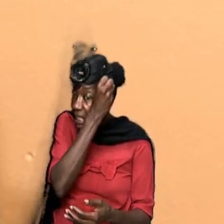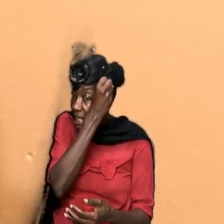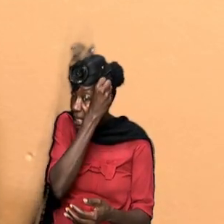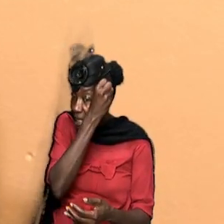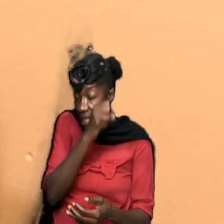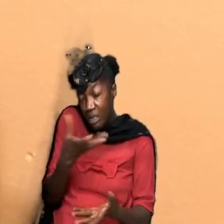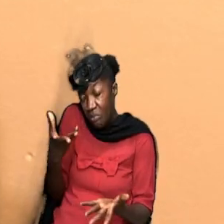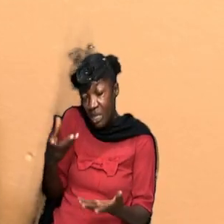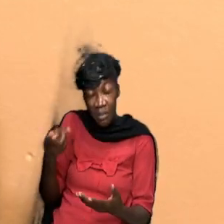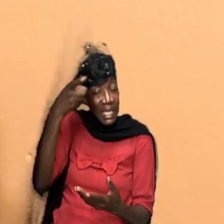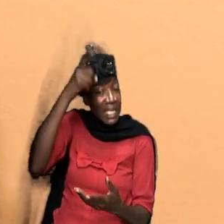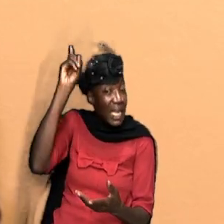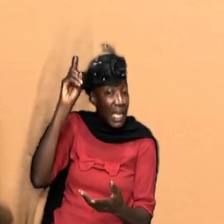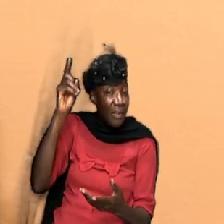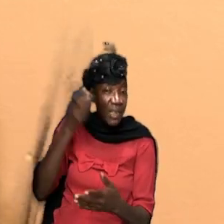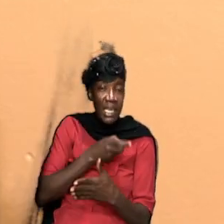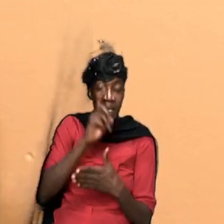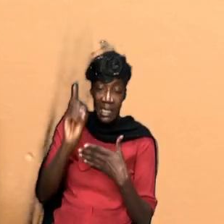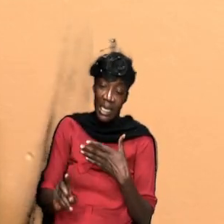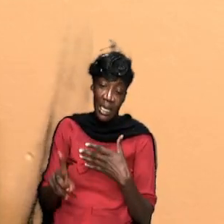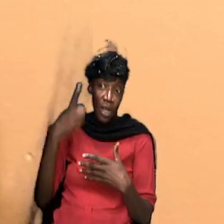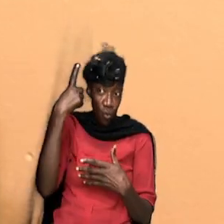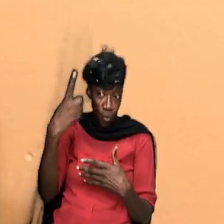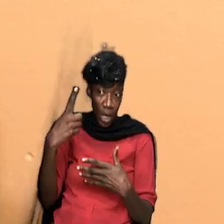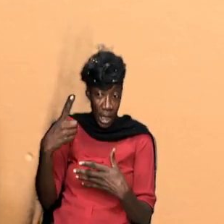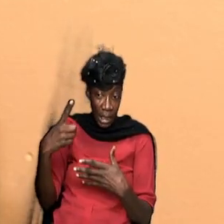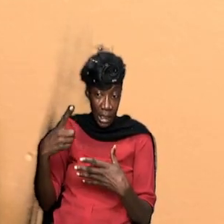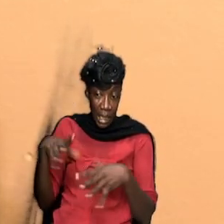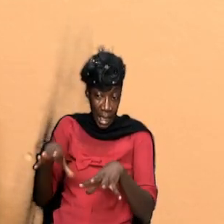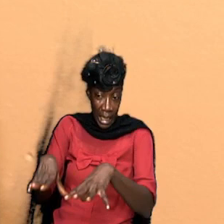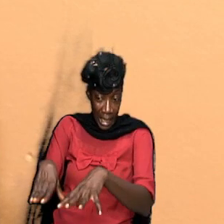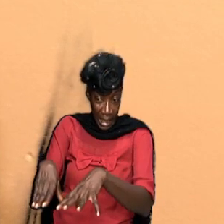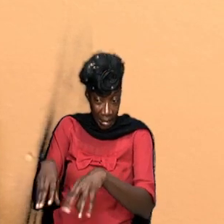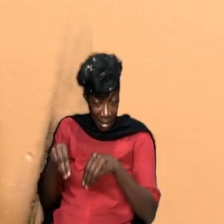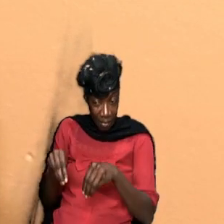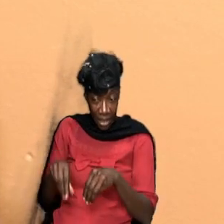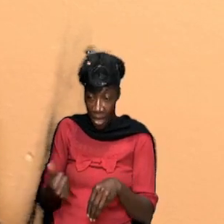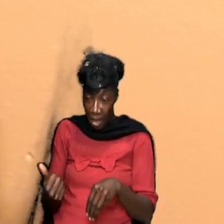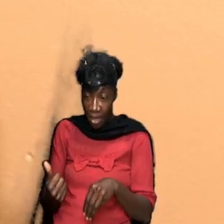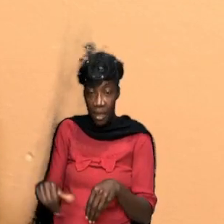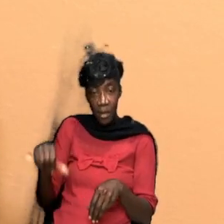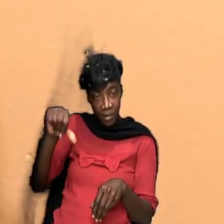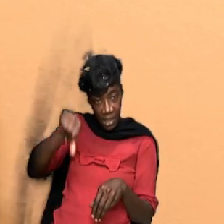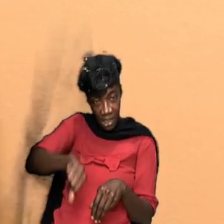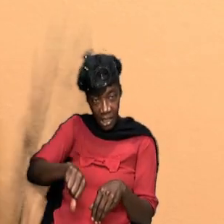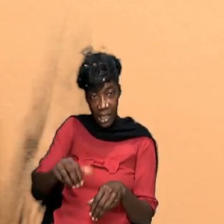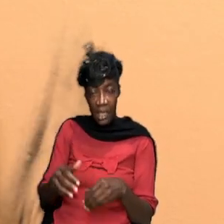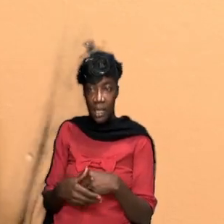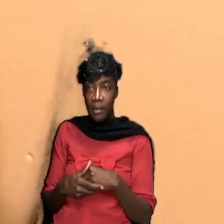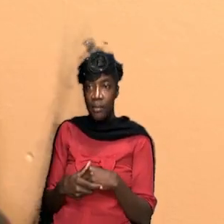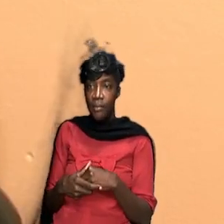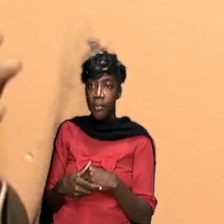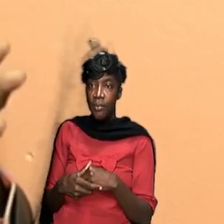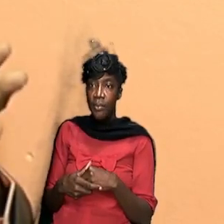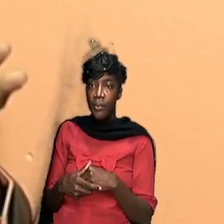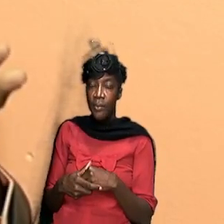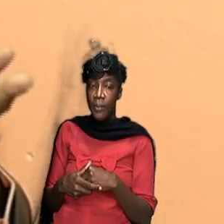David did, and one was accepted and the other was rejected. I don't want to get ahead of myself. Let us look